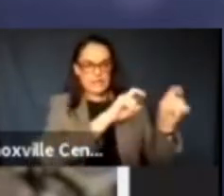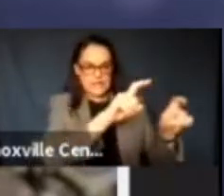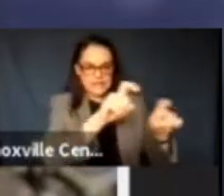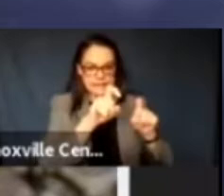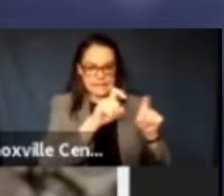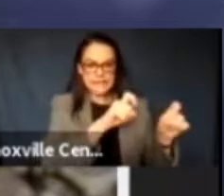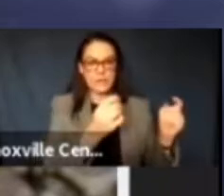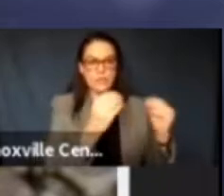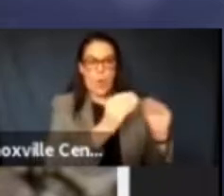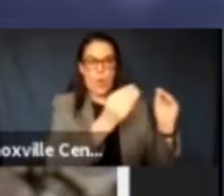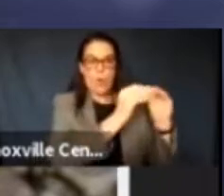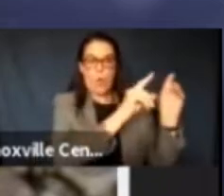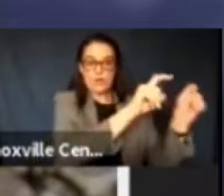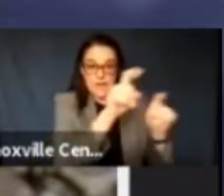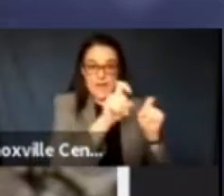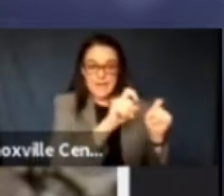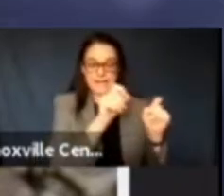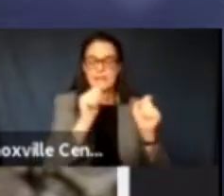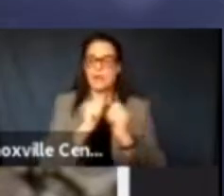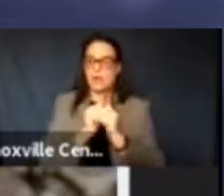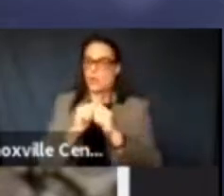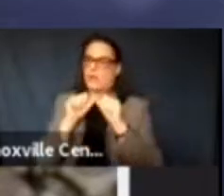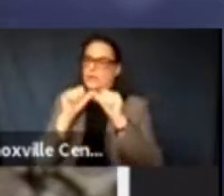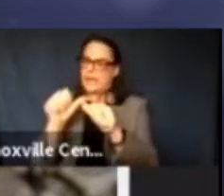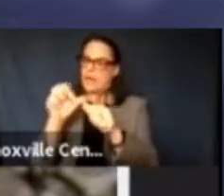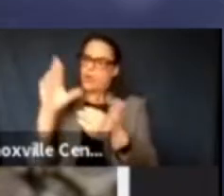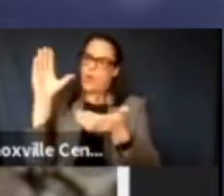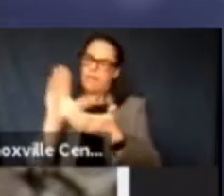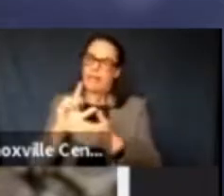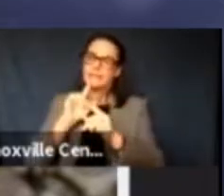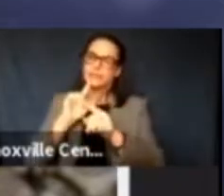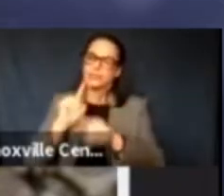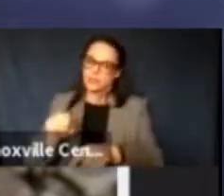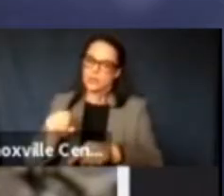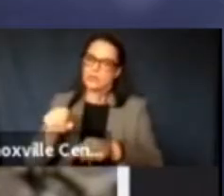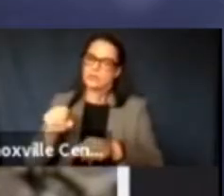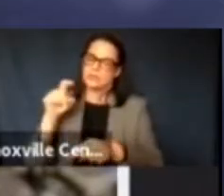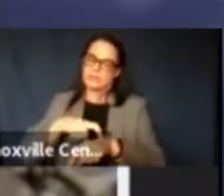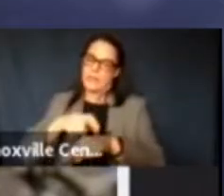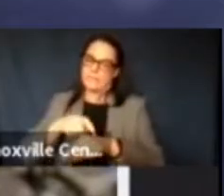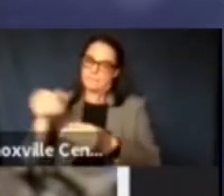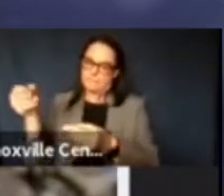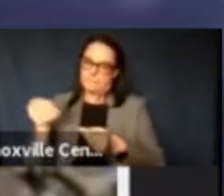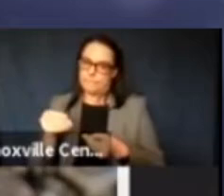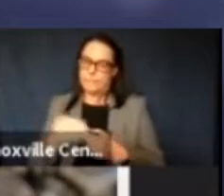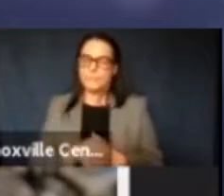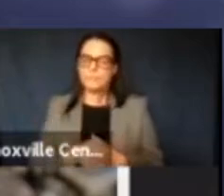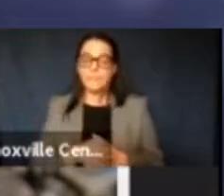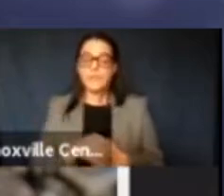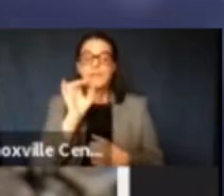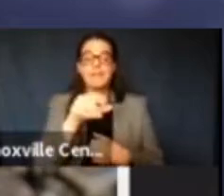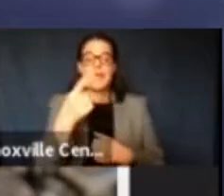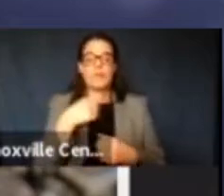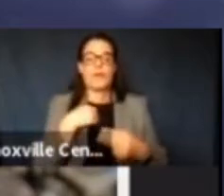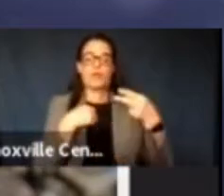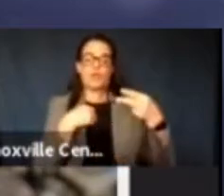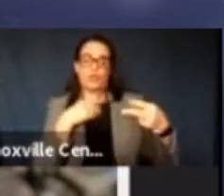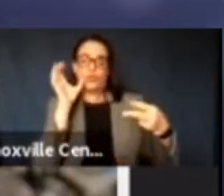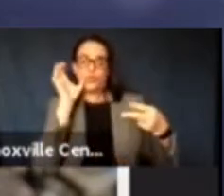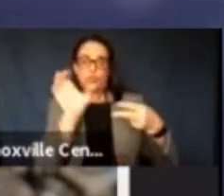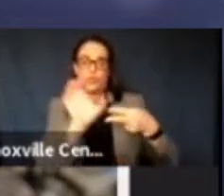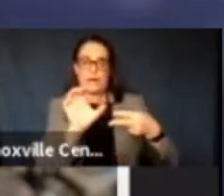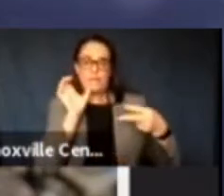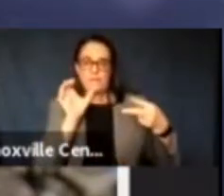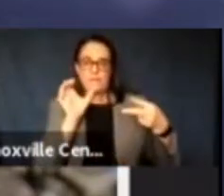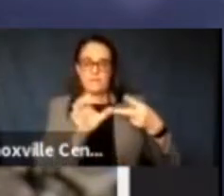diagnostic testing with consistent or decreased test result reporting turnaround time. For this benchmark, we utilize 2 bar graphs, one